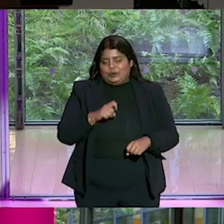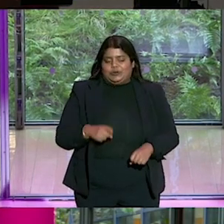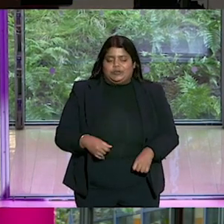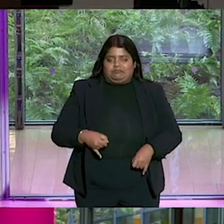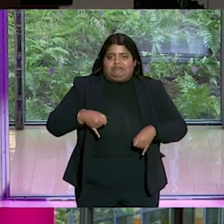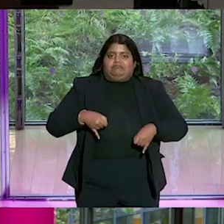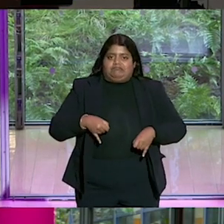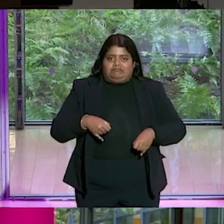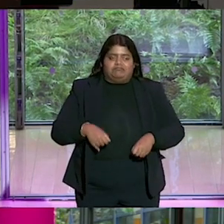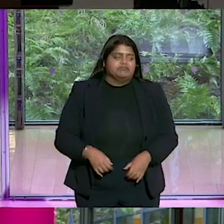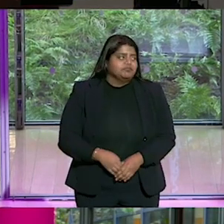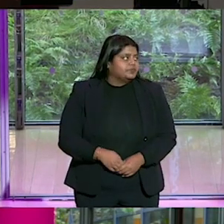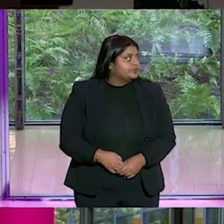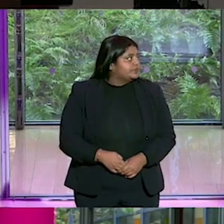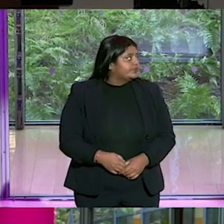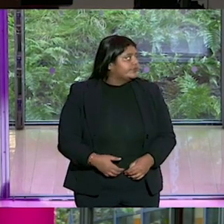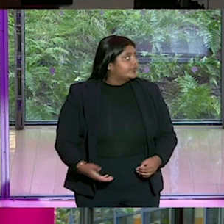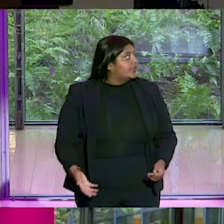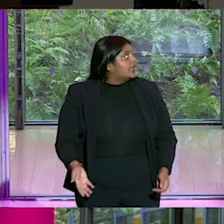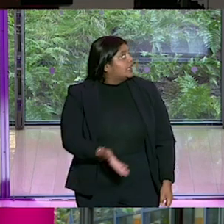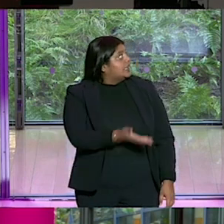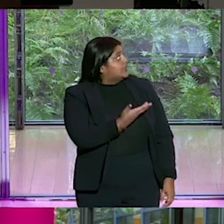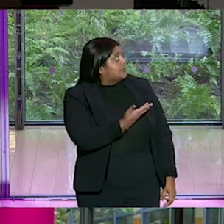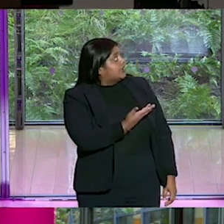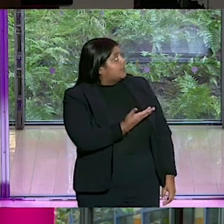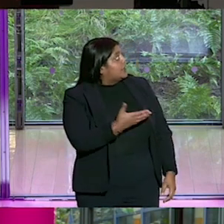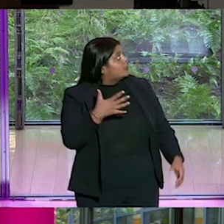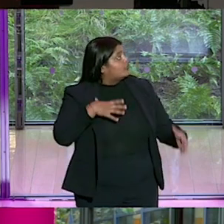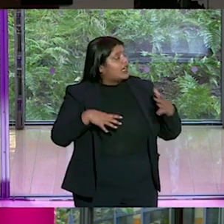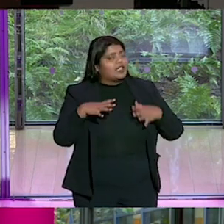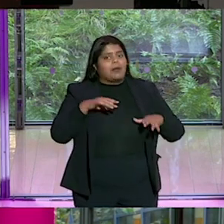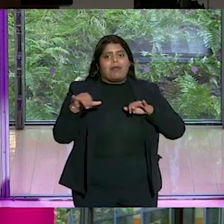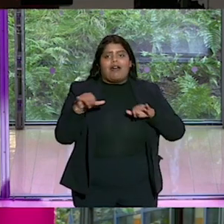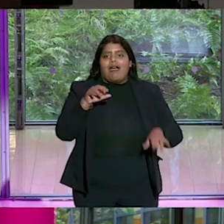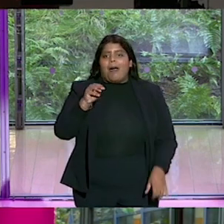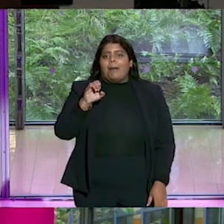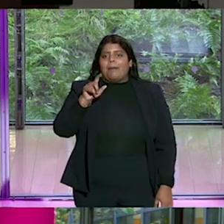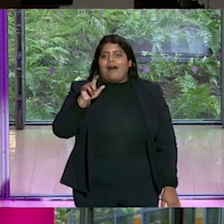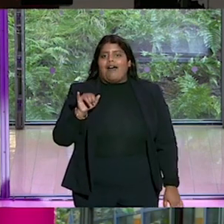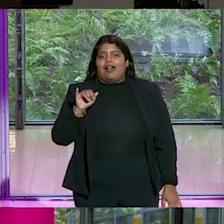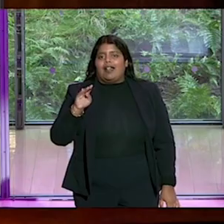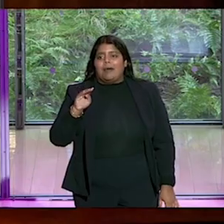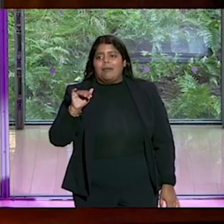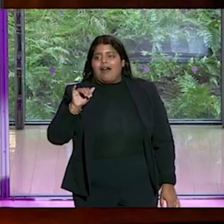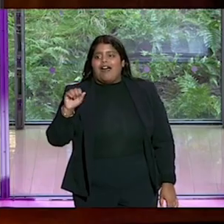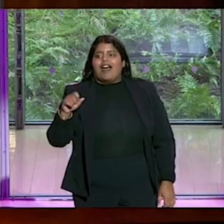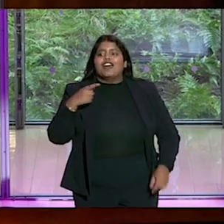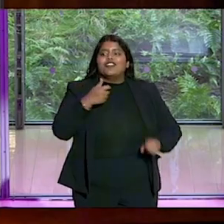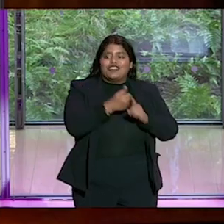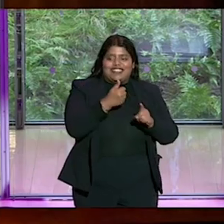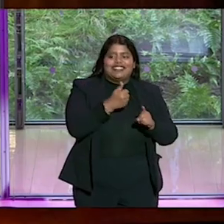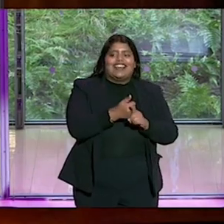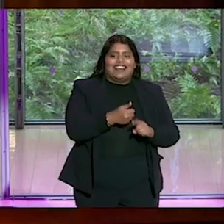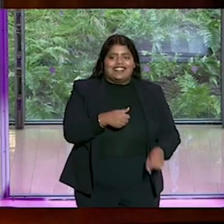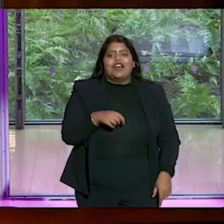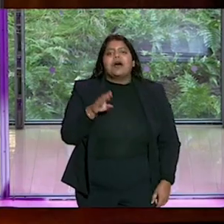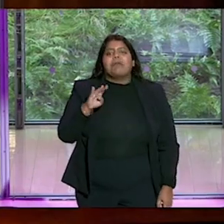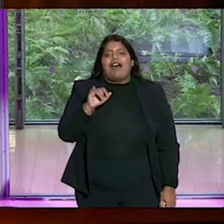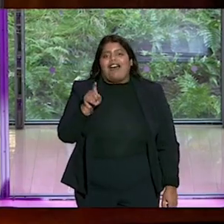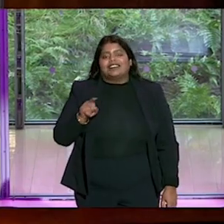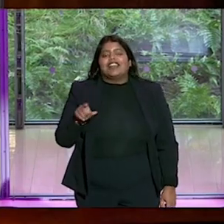And this is me dressed up as Molly Boz, a Bon Appetit